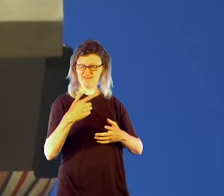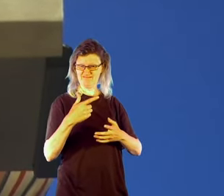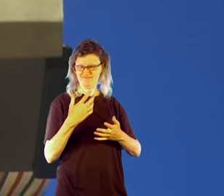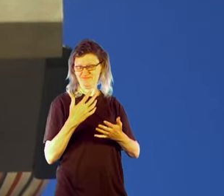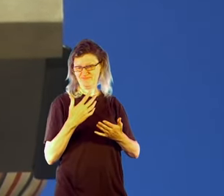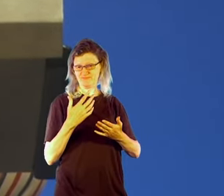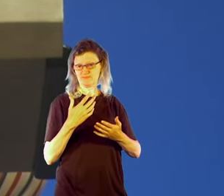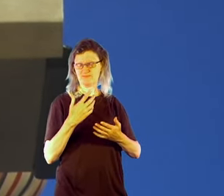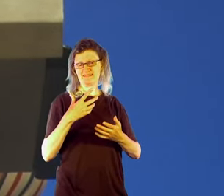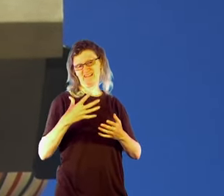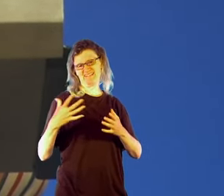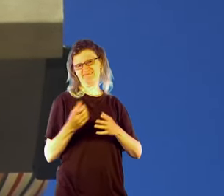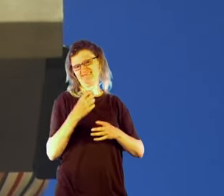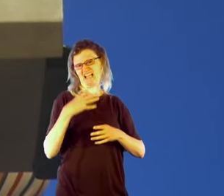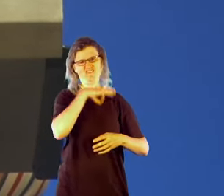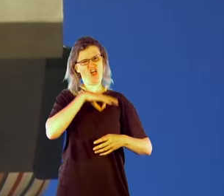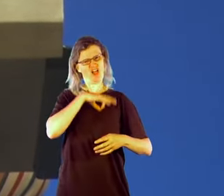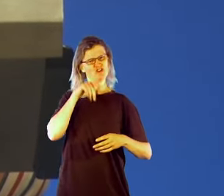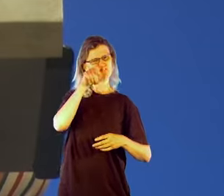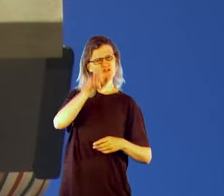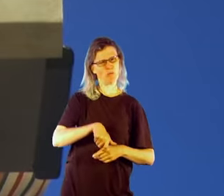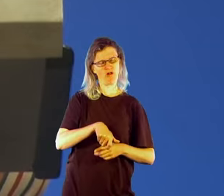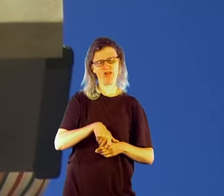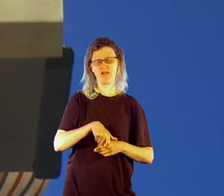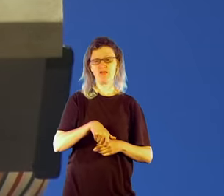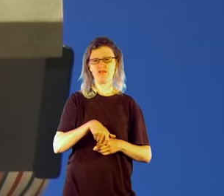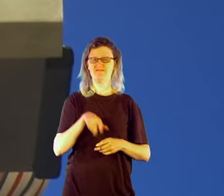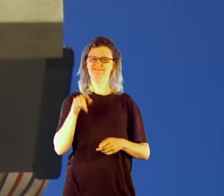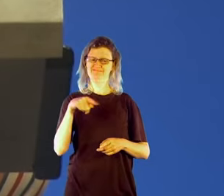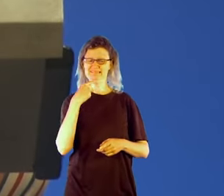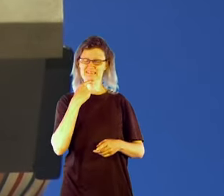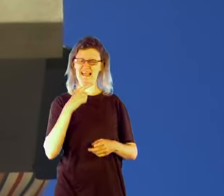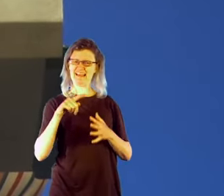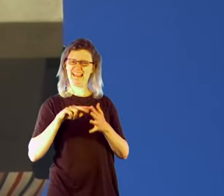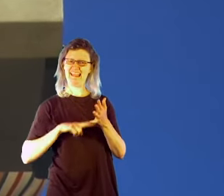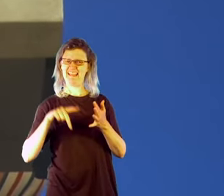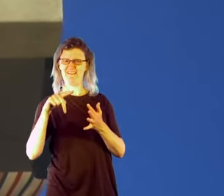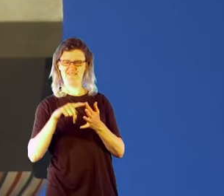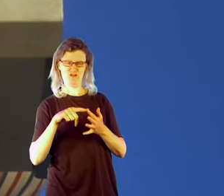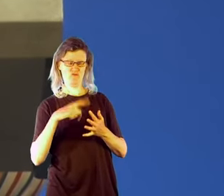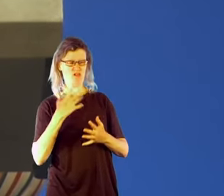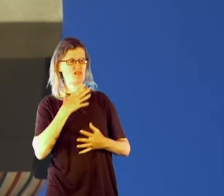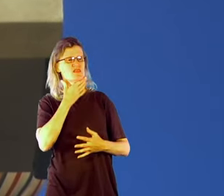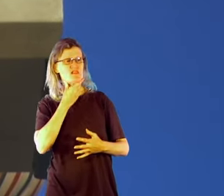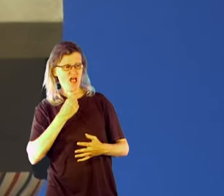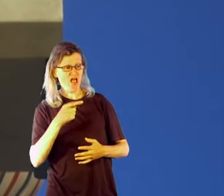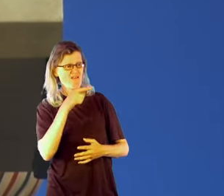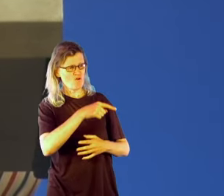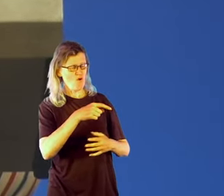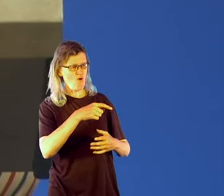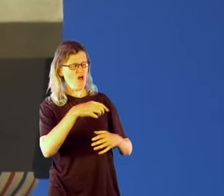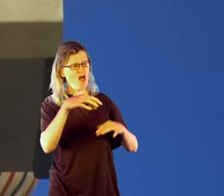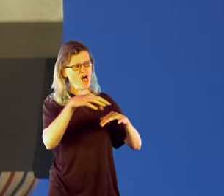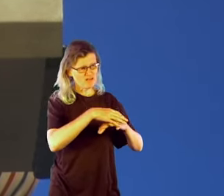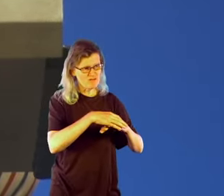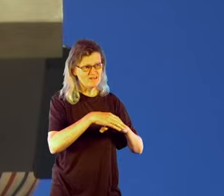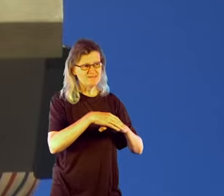advantage. Your desire will be for your husband, and he will rule over